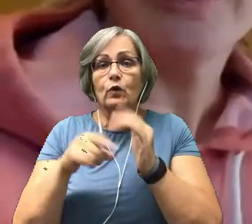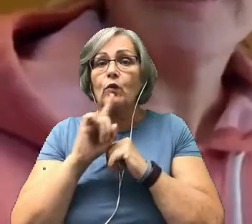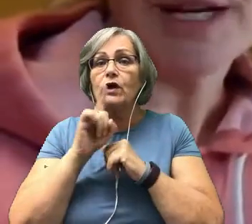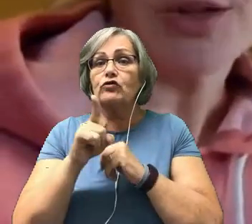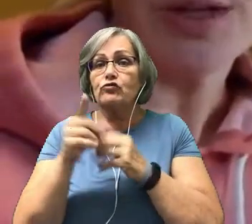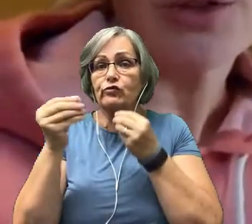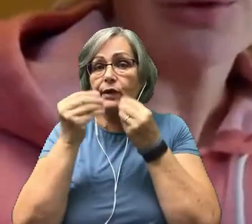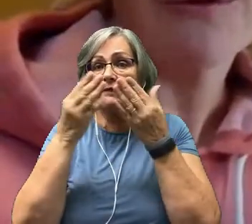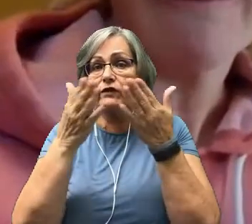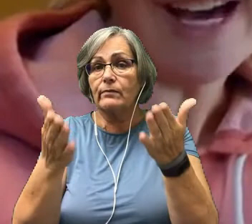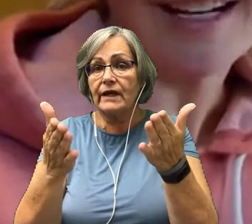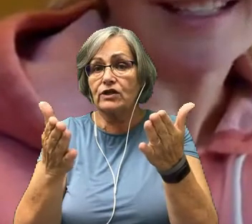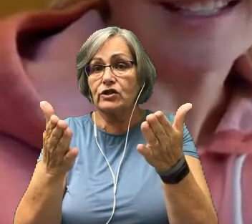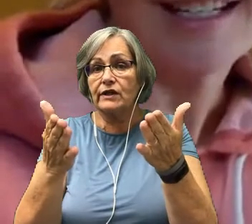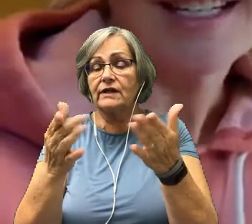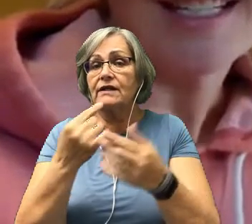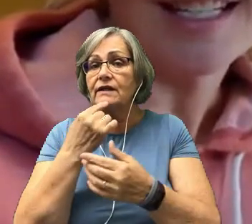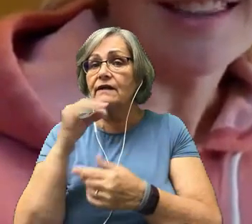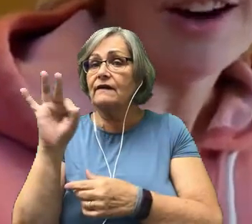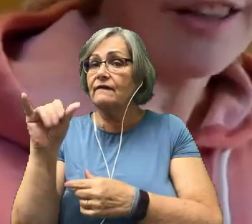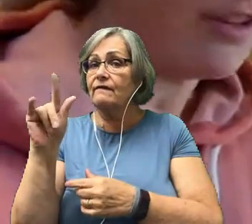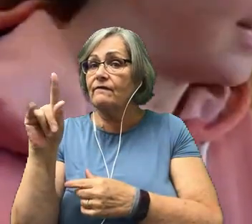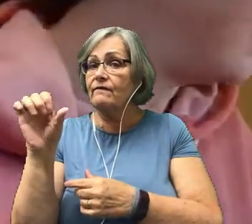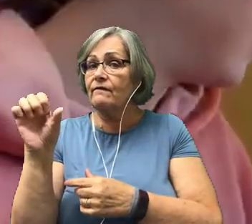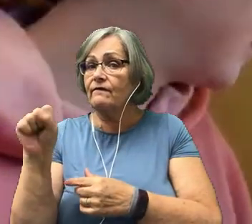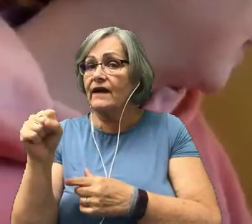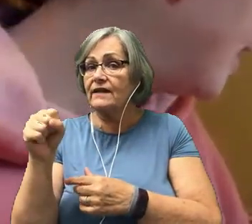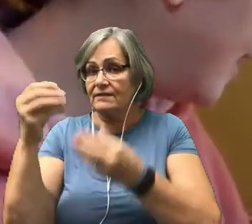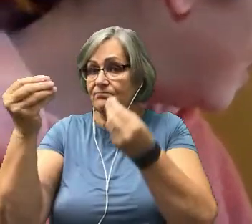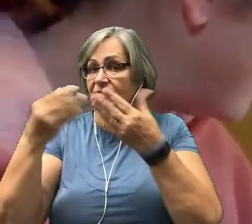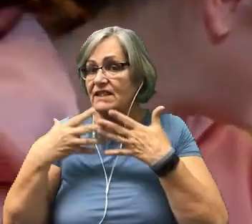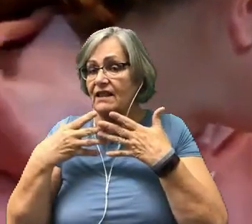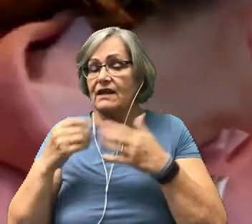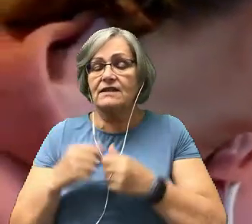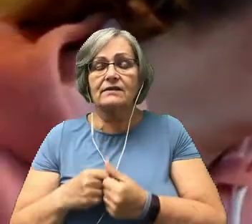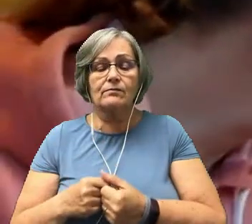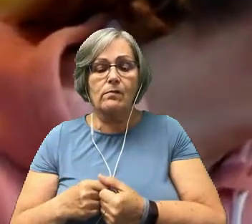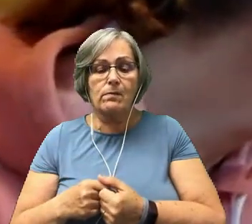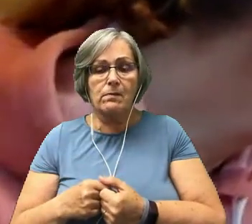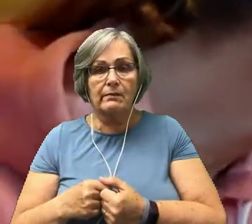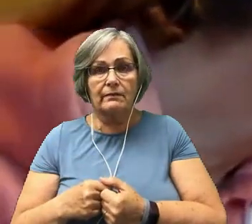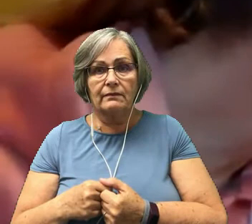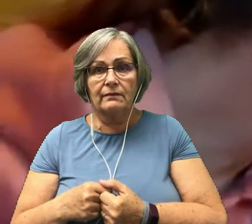true information, what true facts did the author tell us in this book?